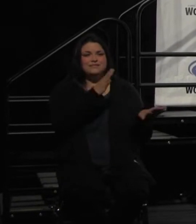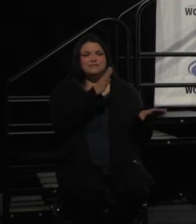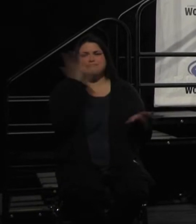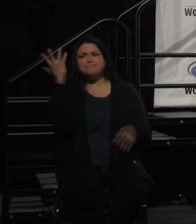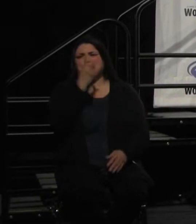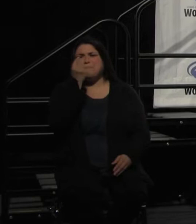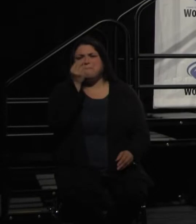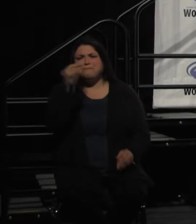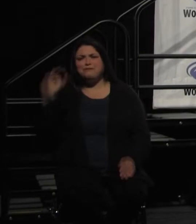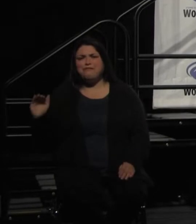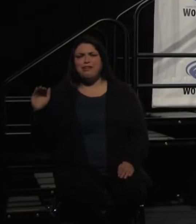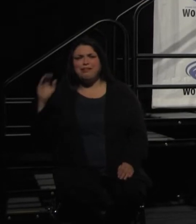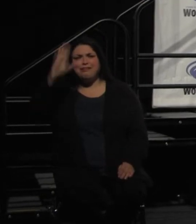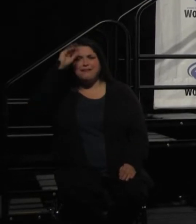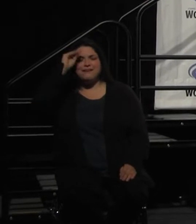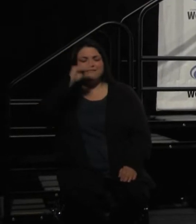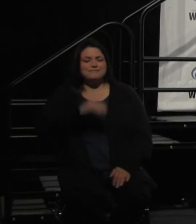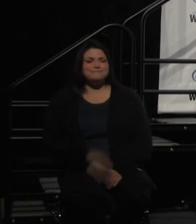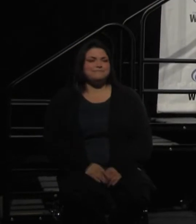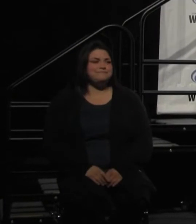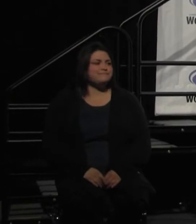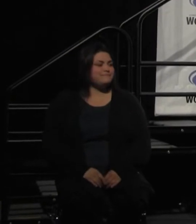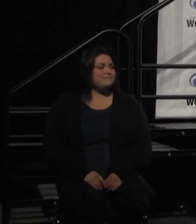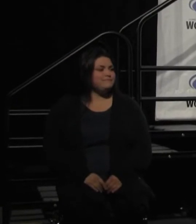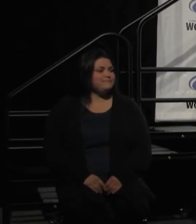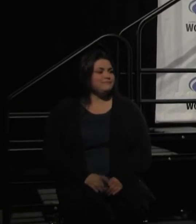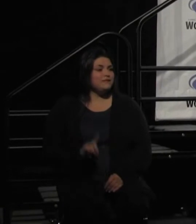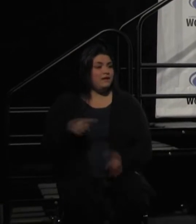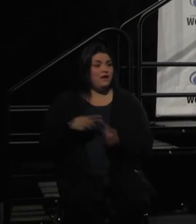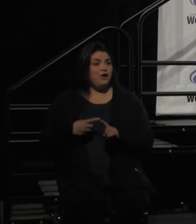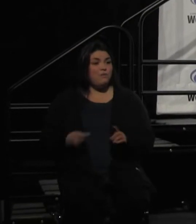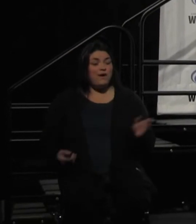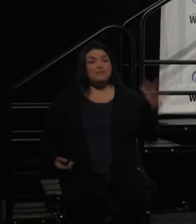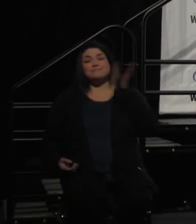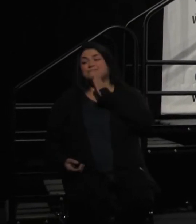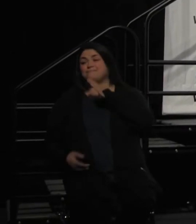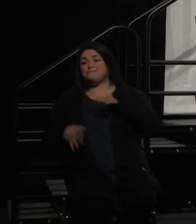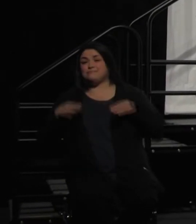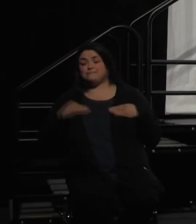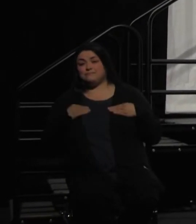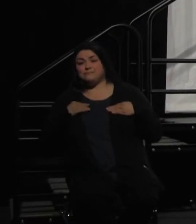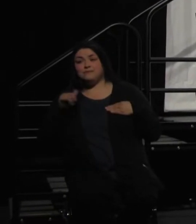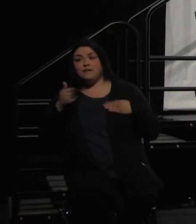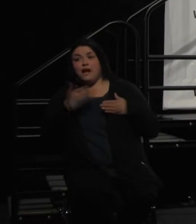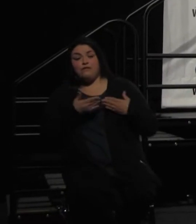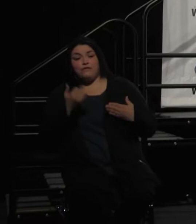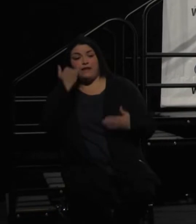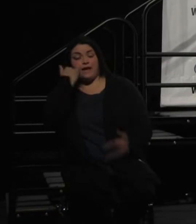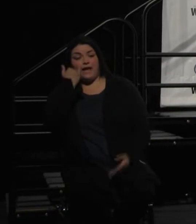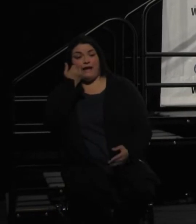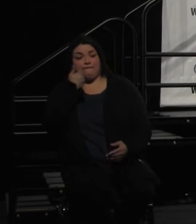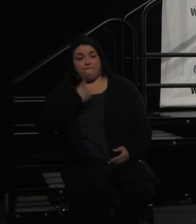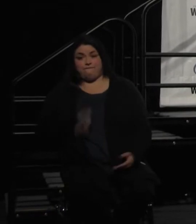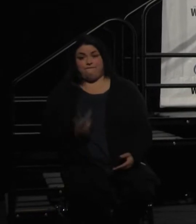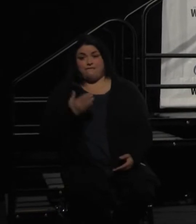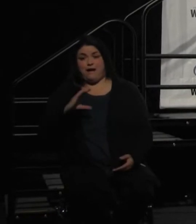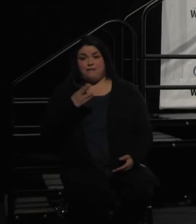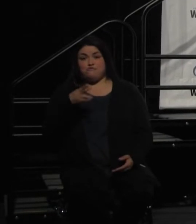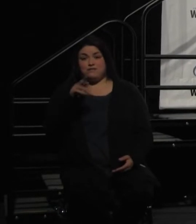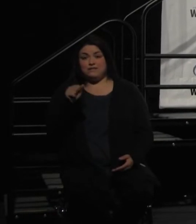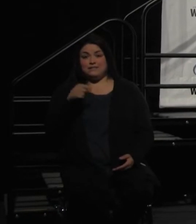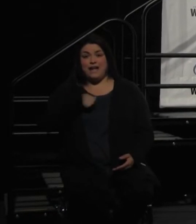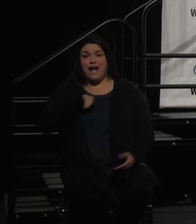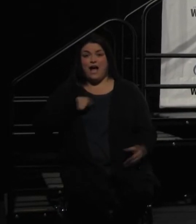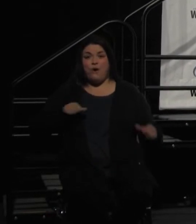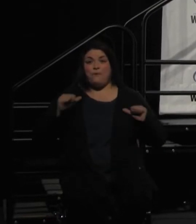guy, Beautiful guy. And when he took it, the other thing I would have done if I was Chris, I would have acted like he killed me. Go